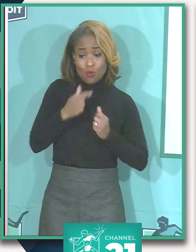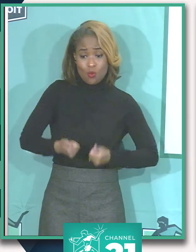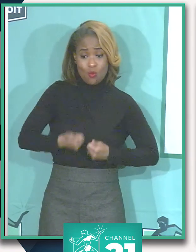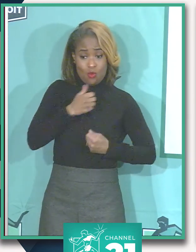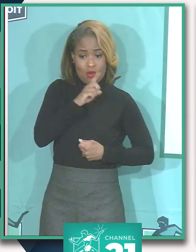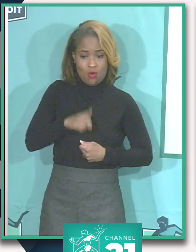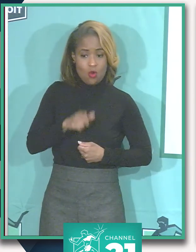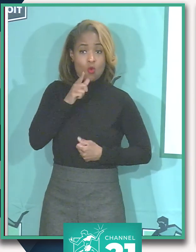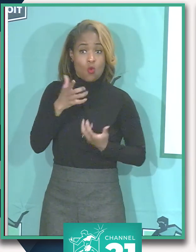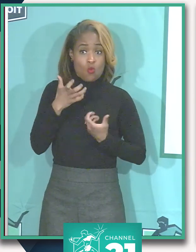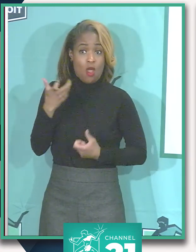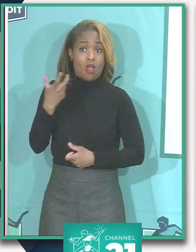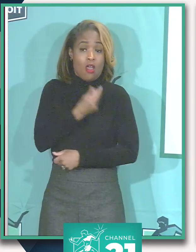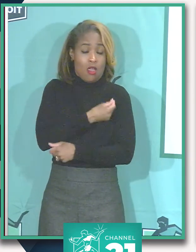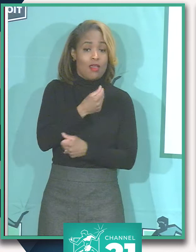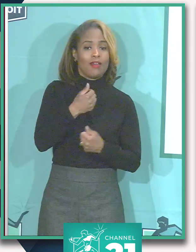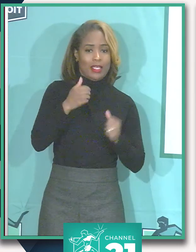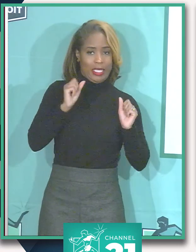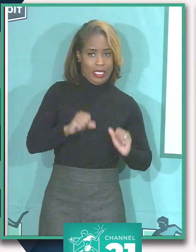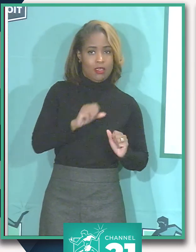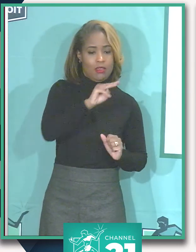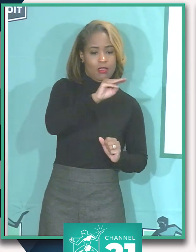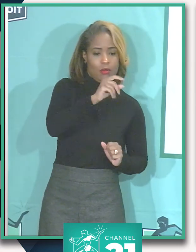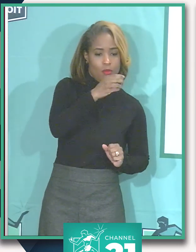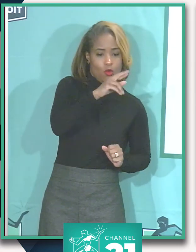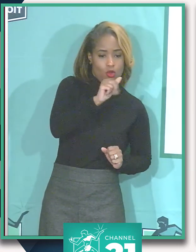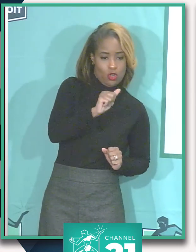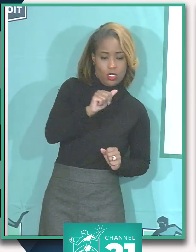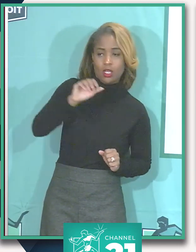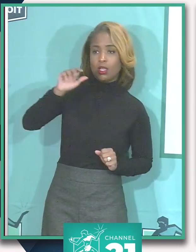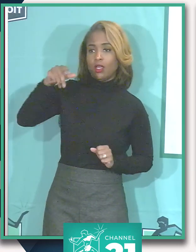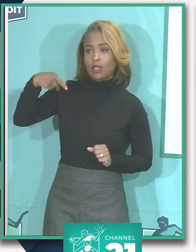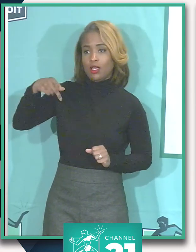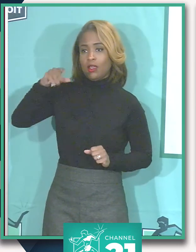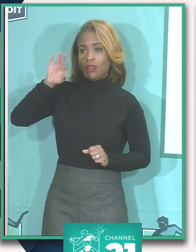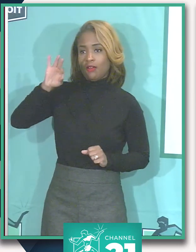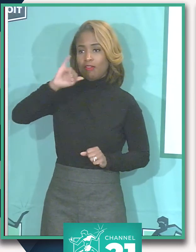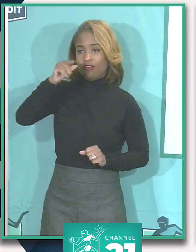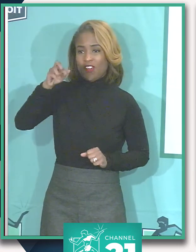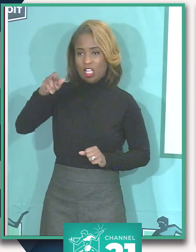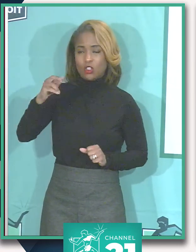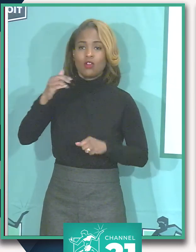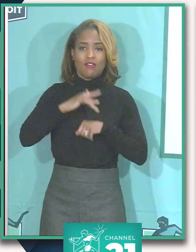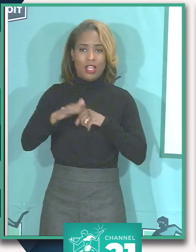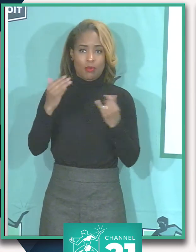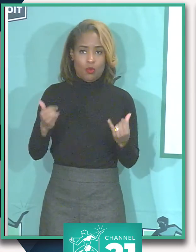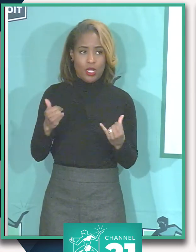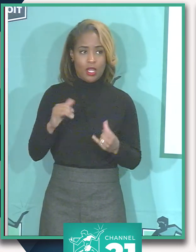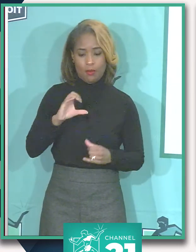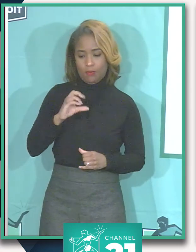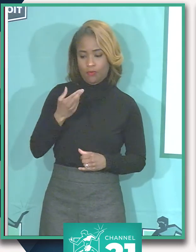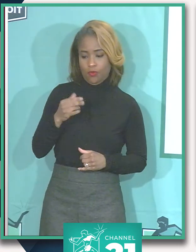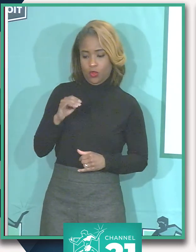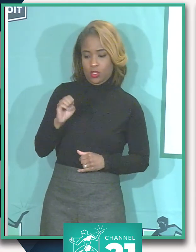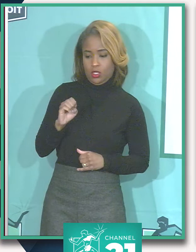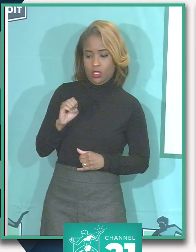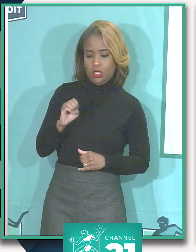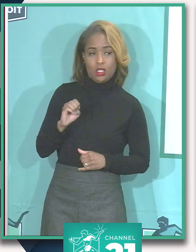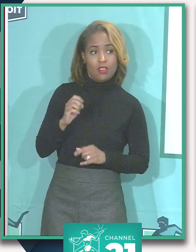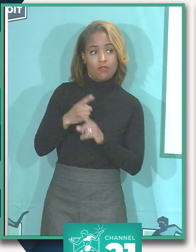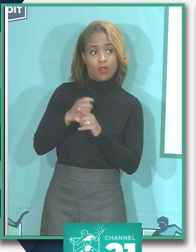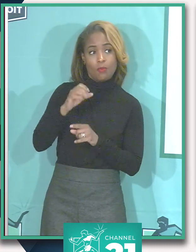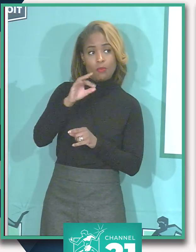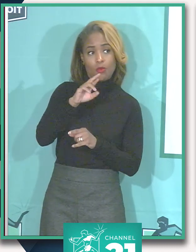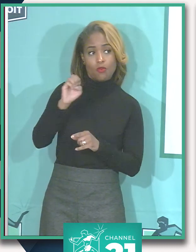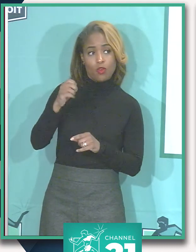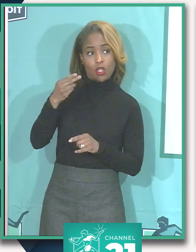a Moderna, Pfizer vaccine available to them right now. Okay. Christina Hall from the Free Press wants to know if we know